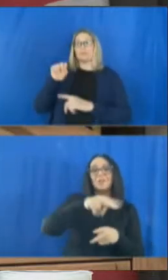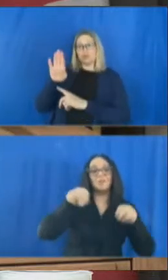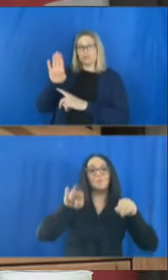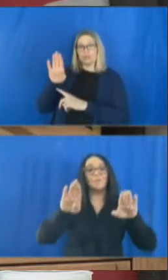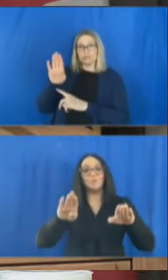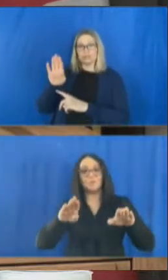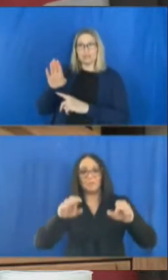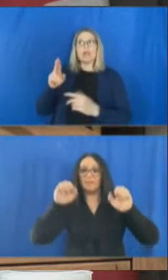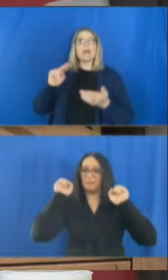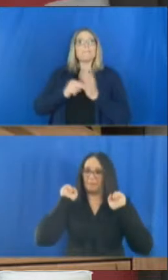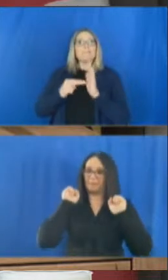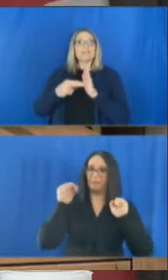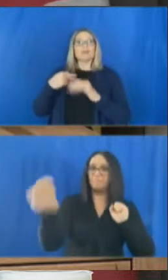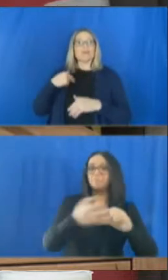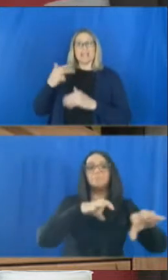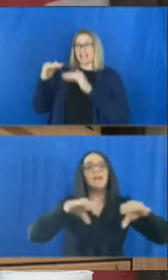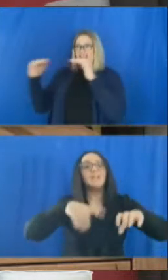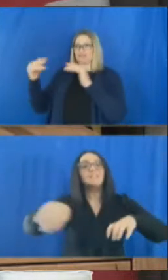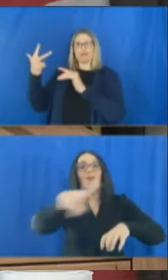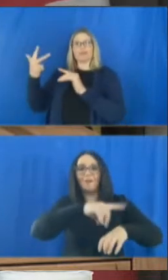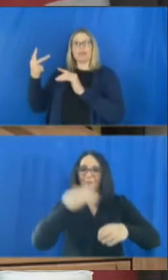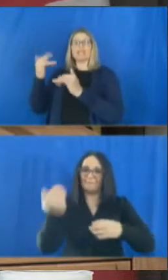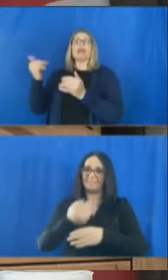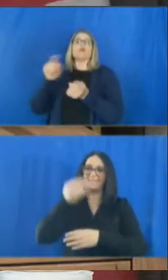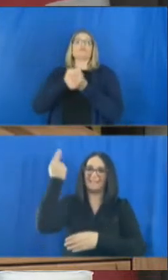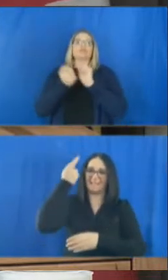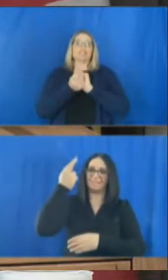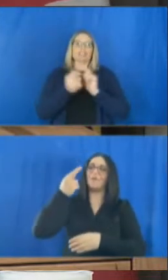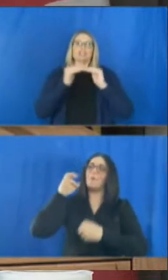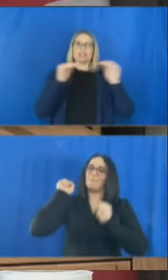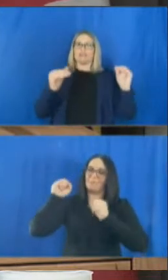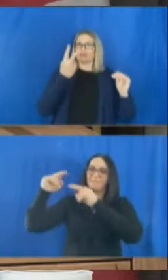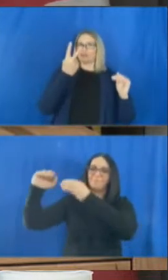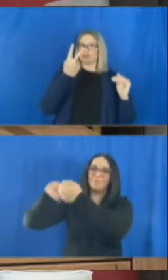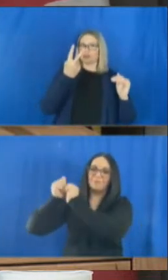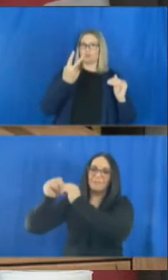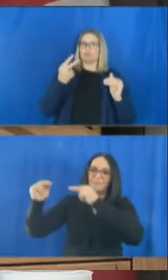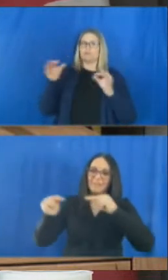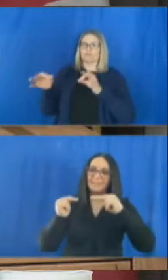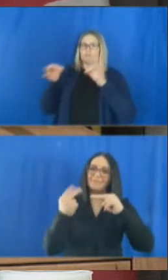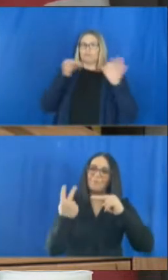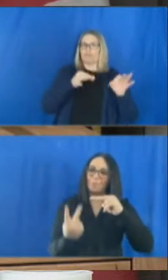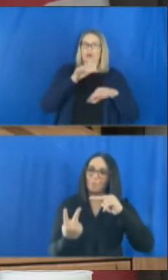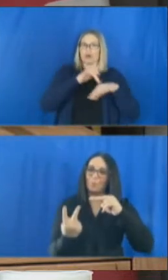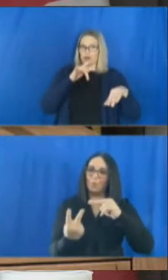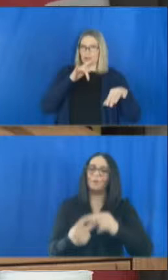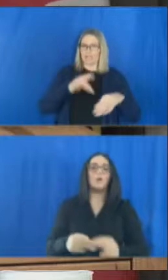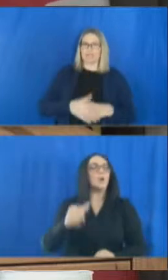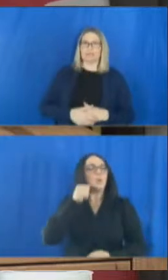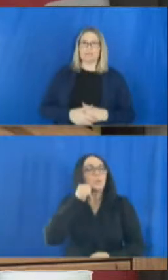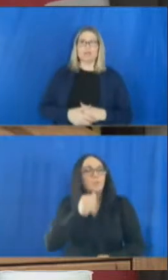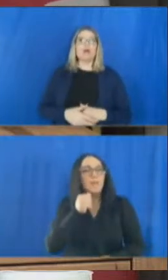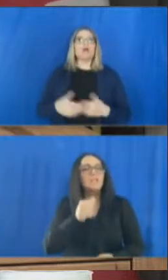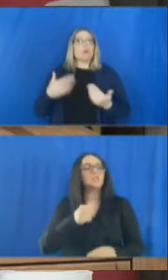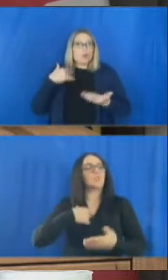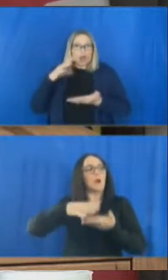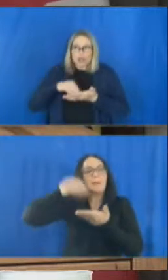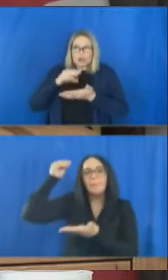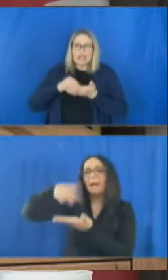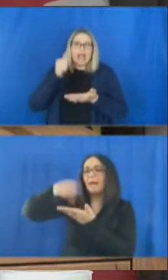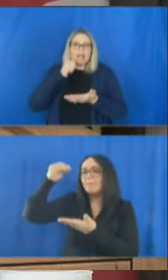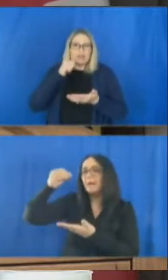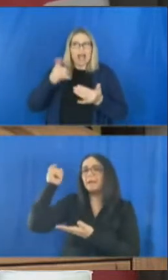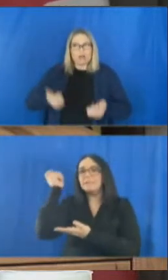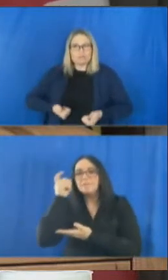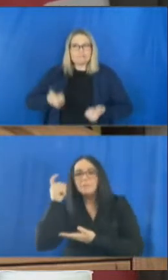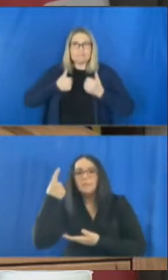Yes, there will continue to be cases, and a small percentage of those will require hospital care. But we have the tools